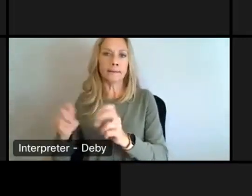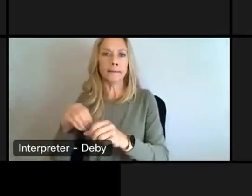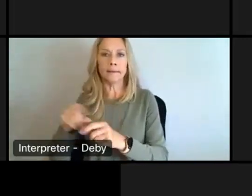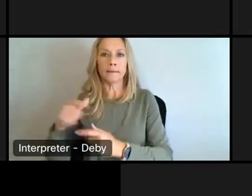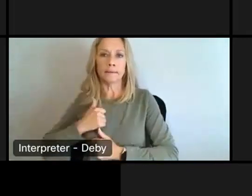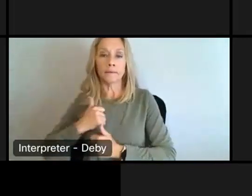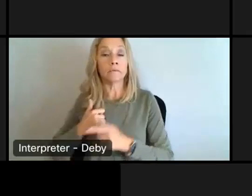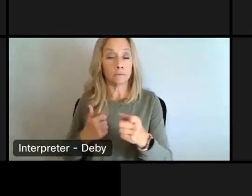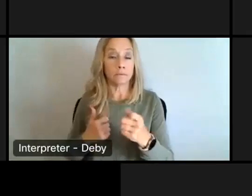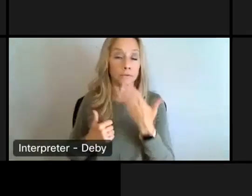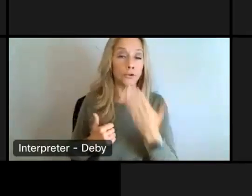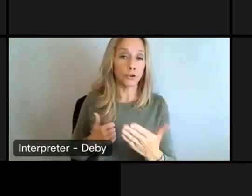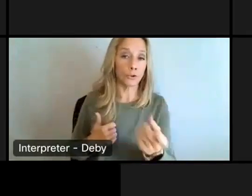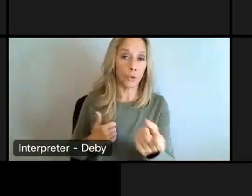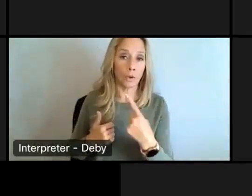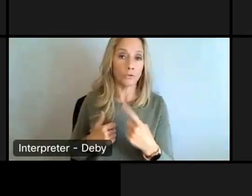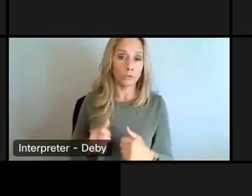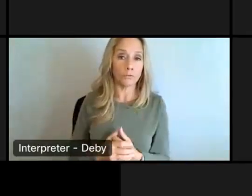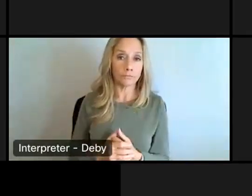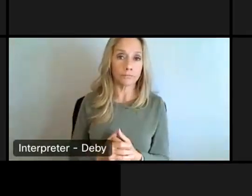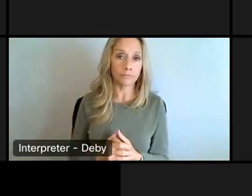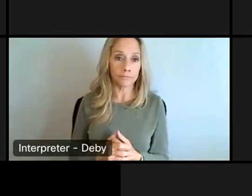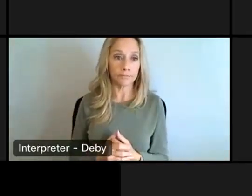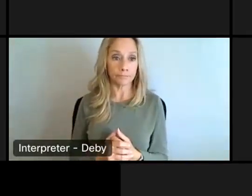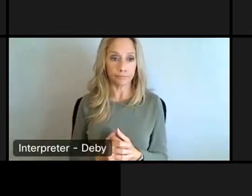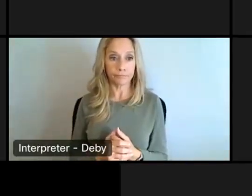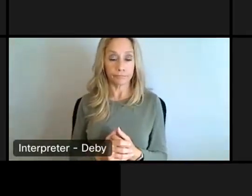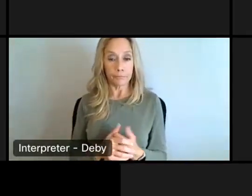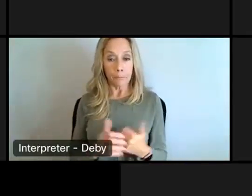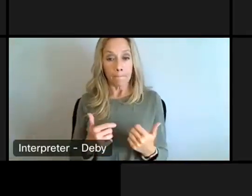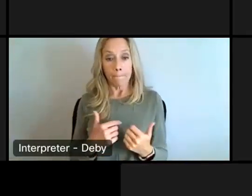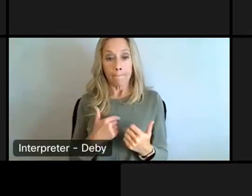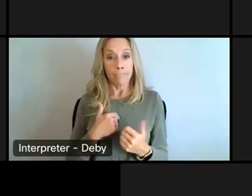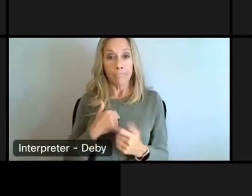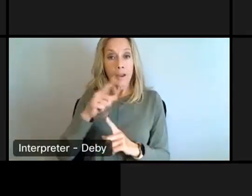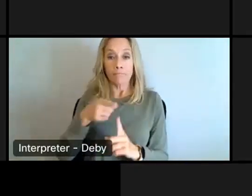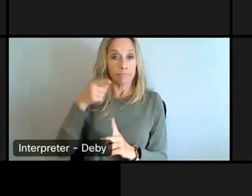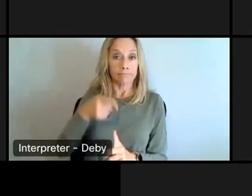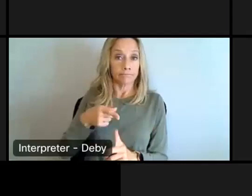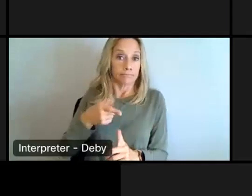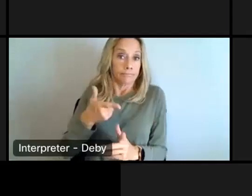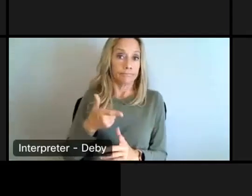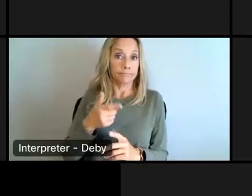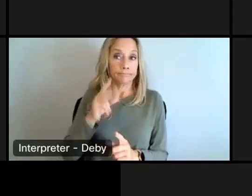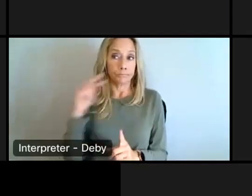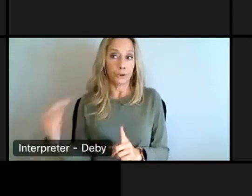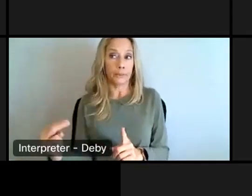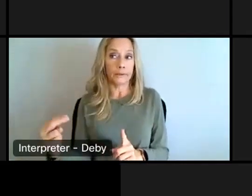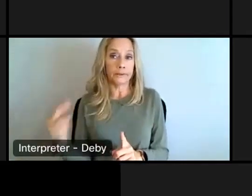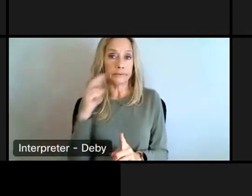Yeah, that's a great question. I love this question. And what I say it comes down to is perspective,